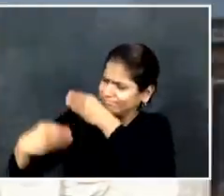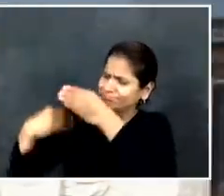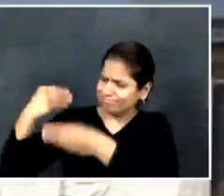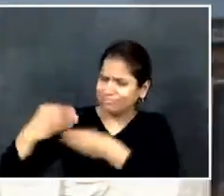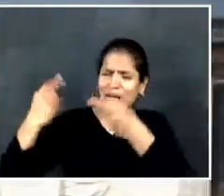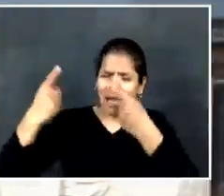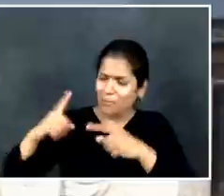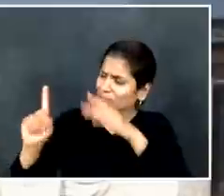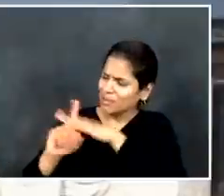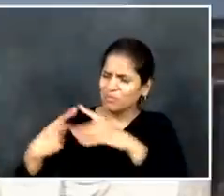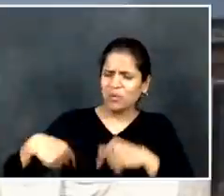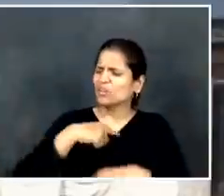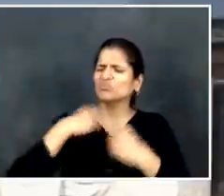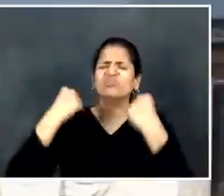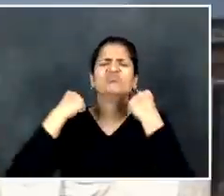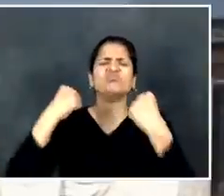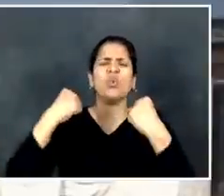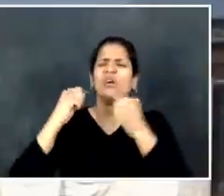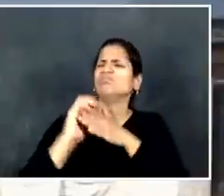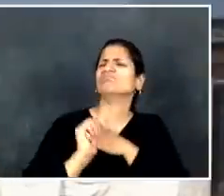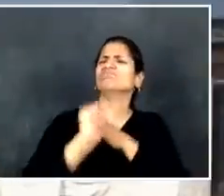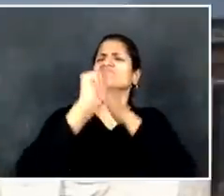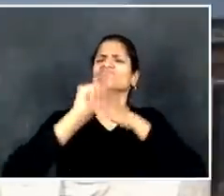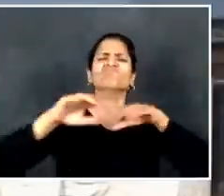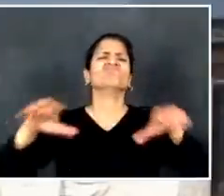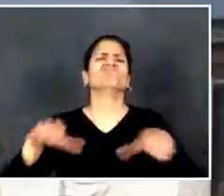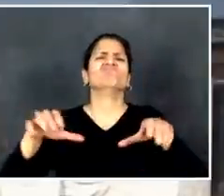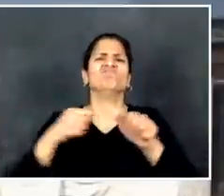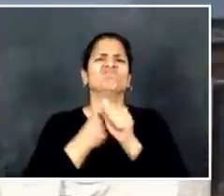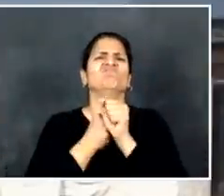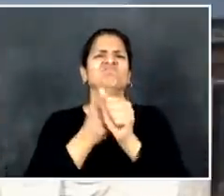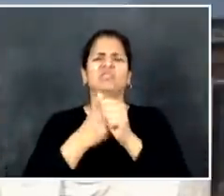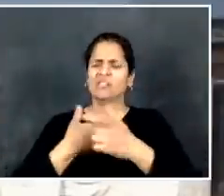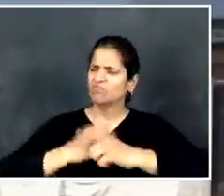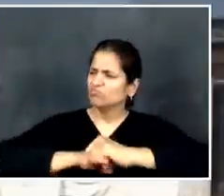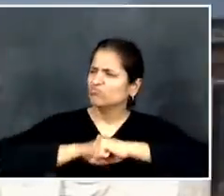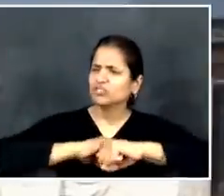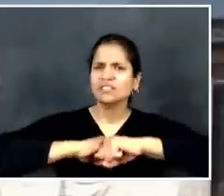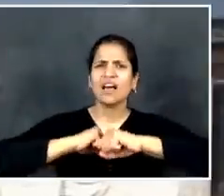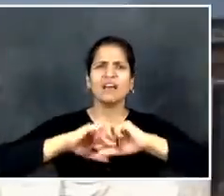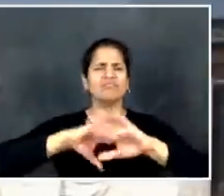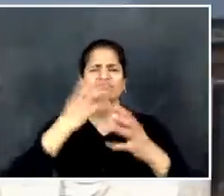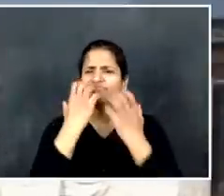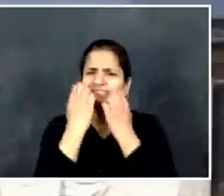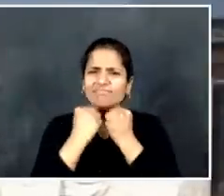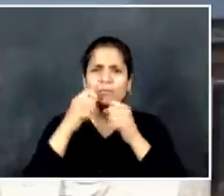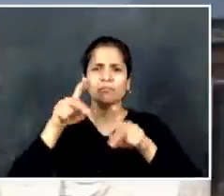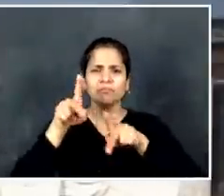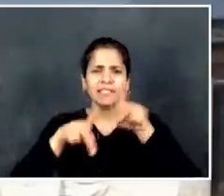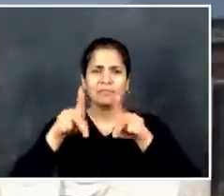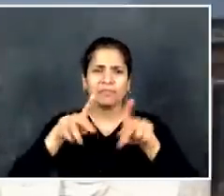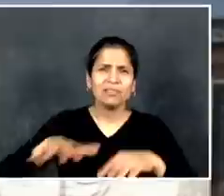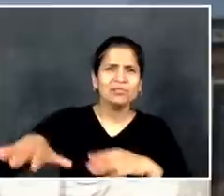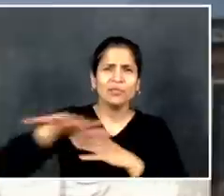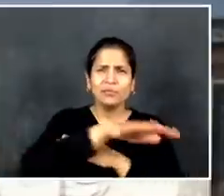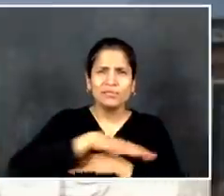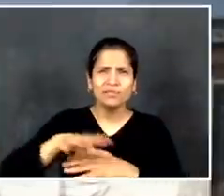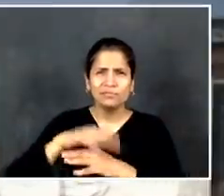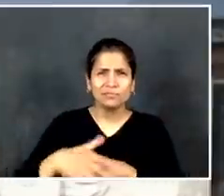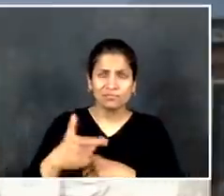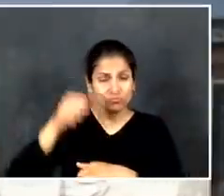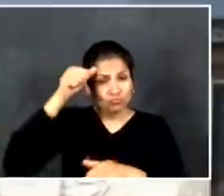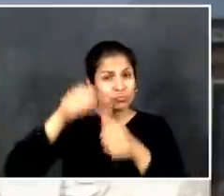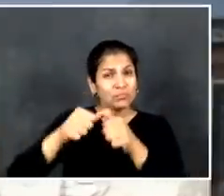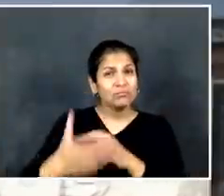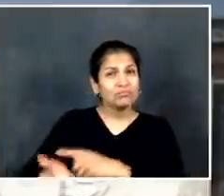one did it more than New York's own Franklin Delano Roosevelt. But that idea has atrophied in so many ways.